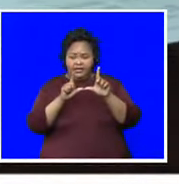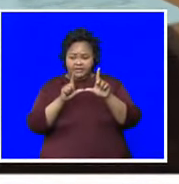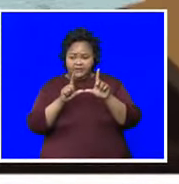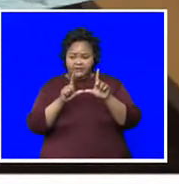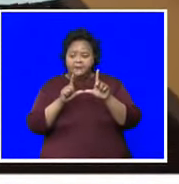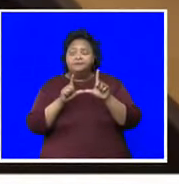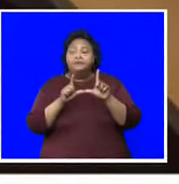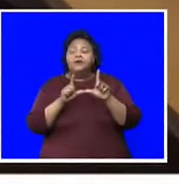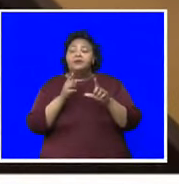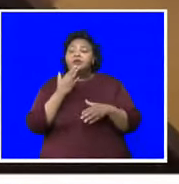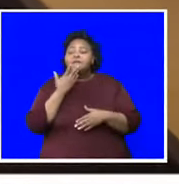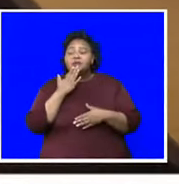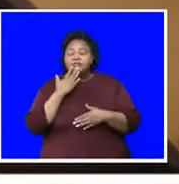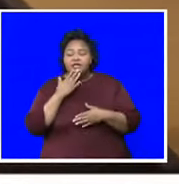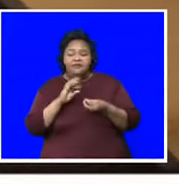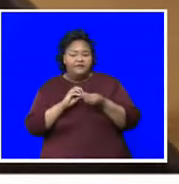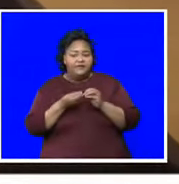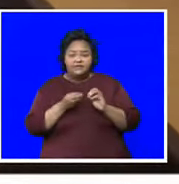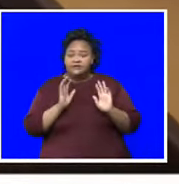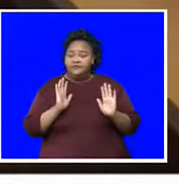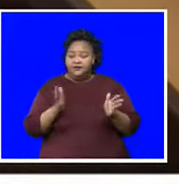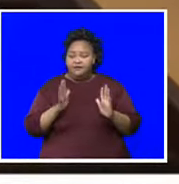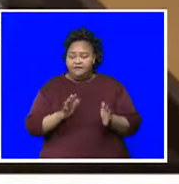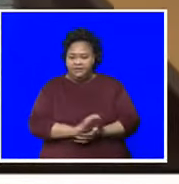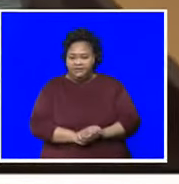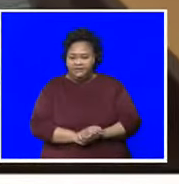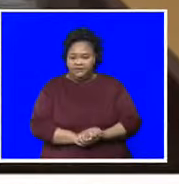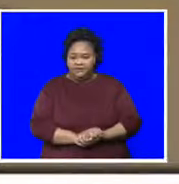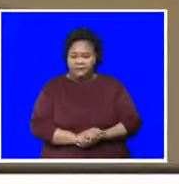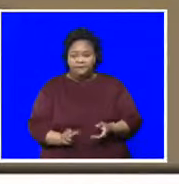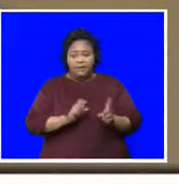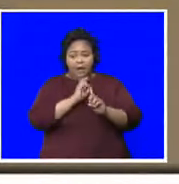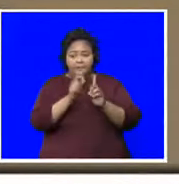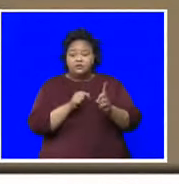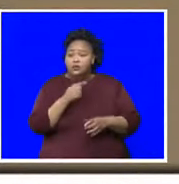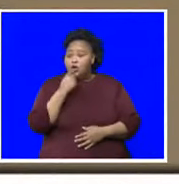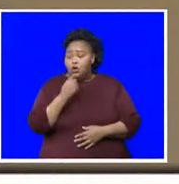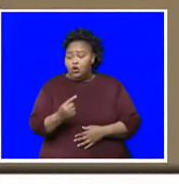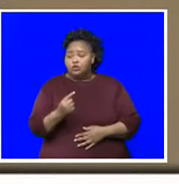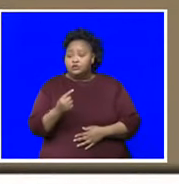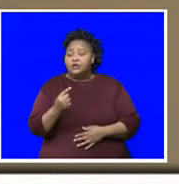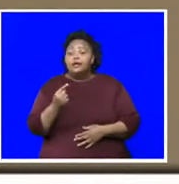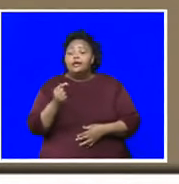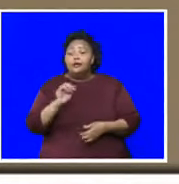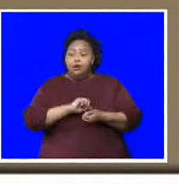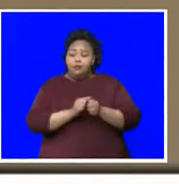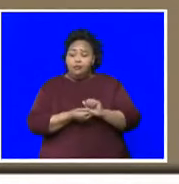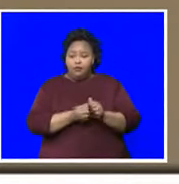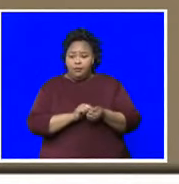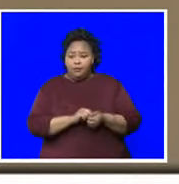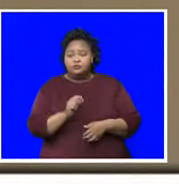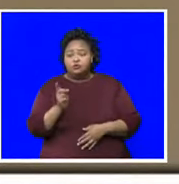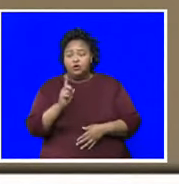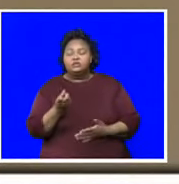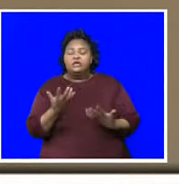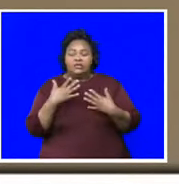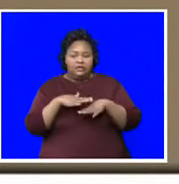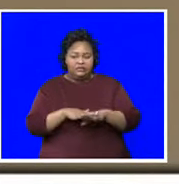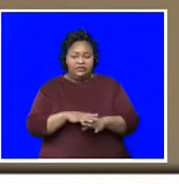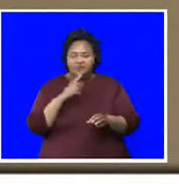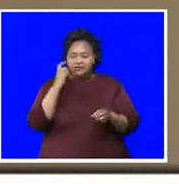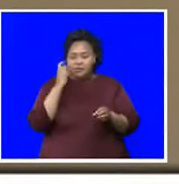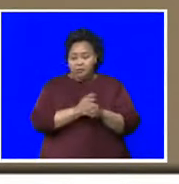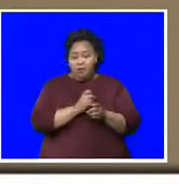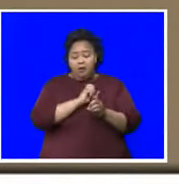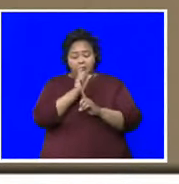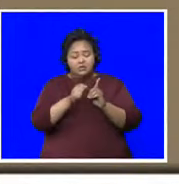have also been processed. The Communications Officer says the challenges were caused mainly by network problems. He promises that